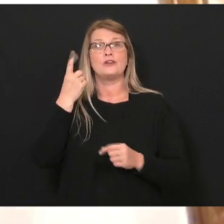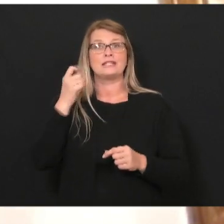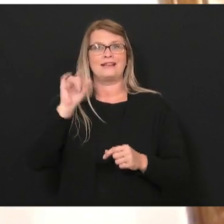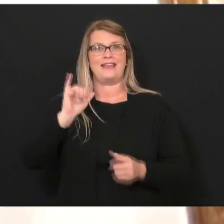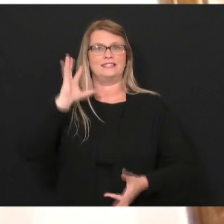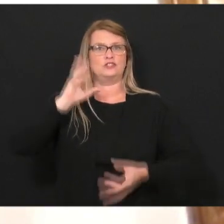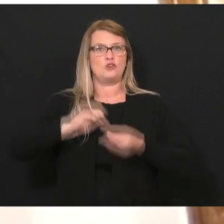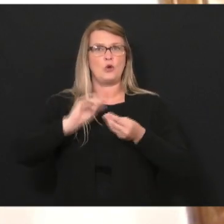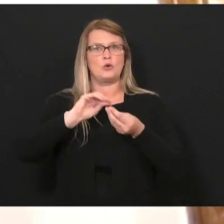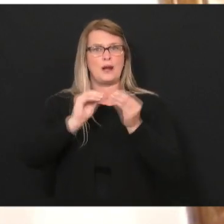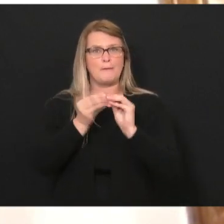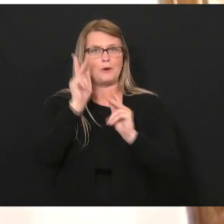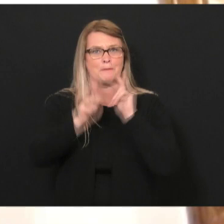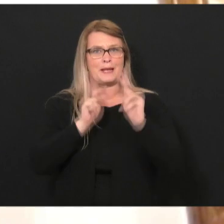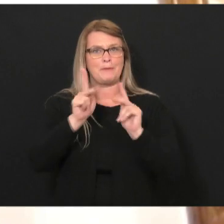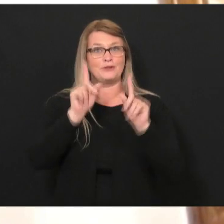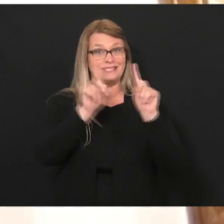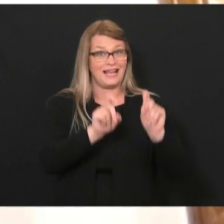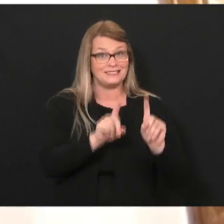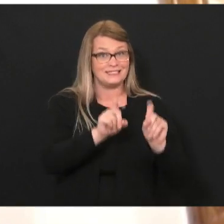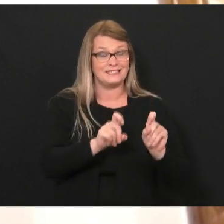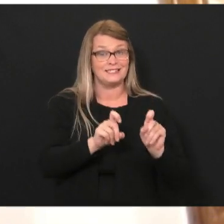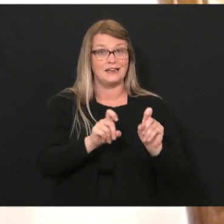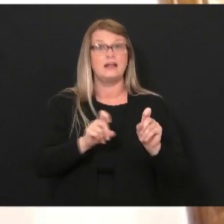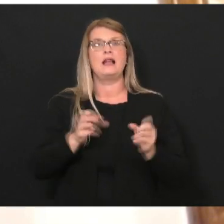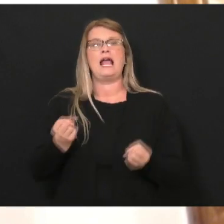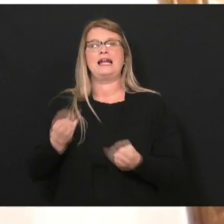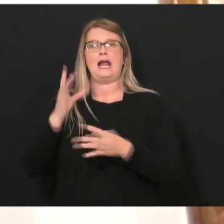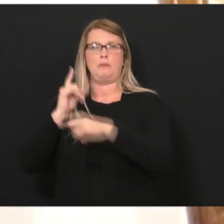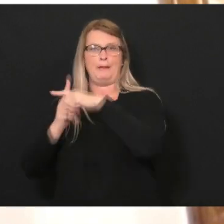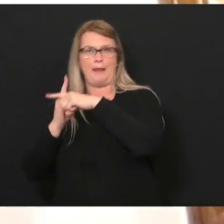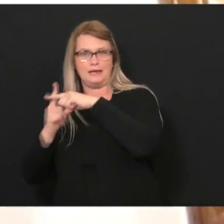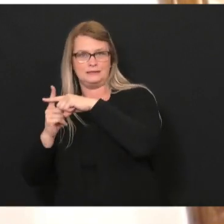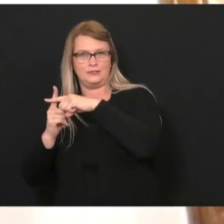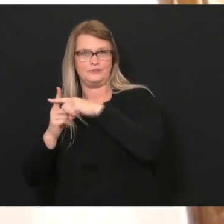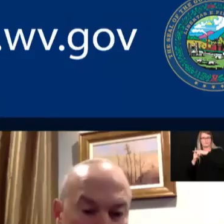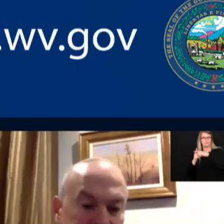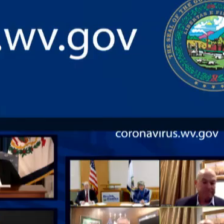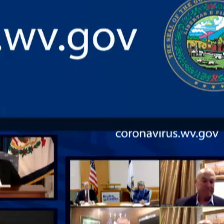number of people tested and the relative part of that population that's positive.